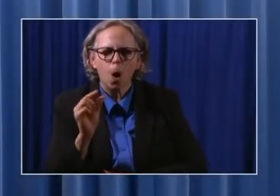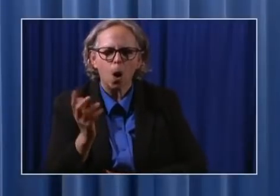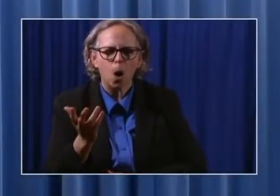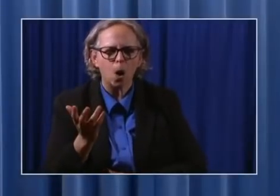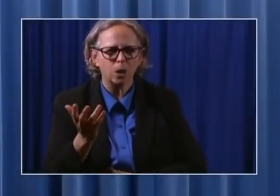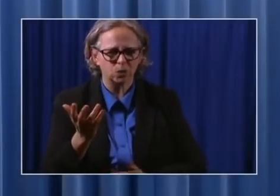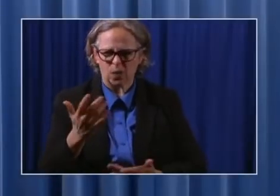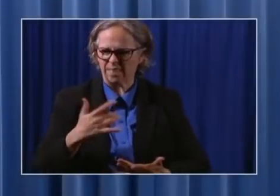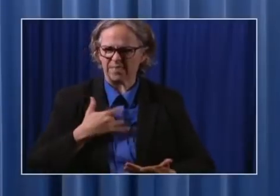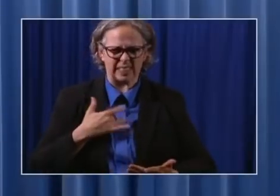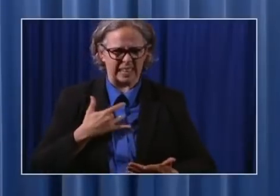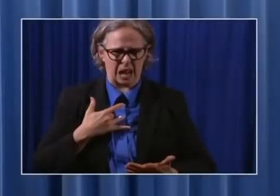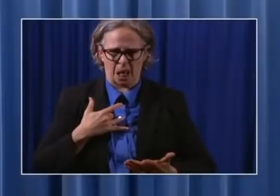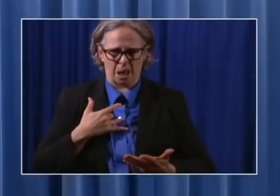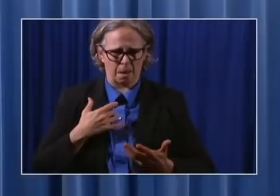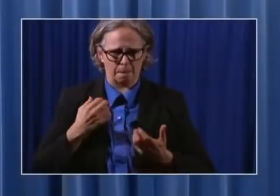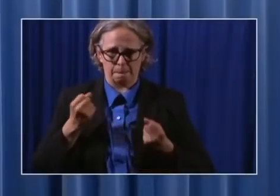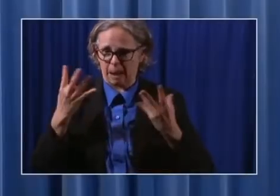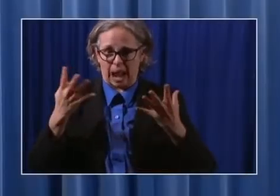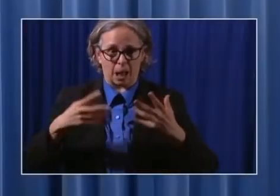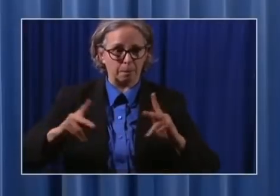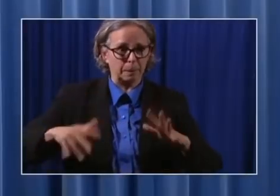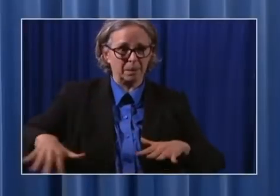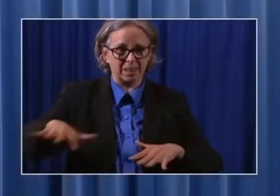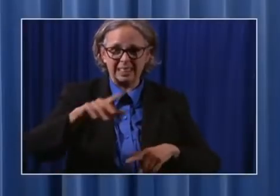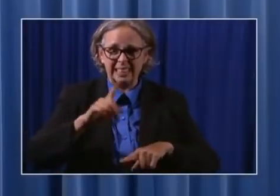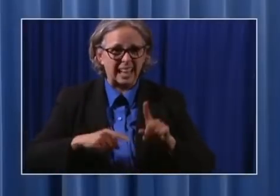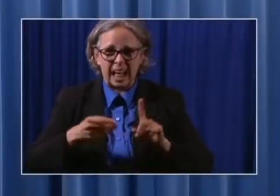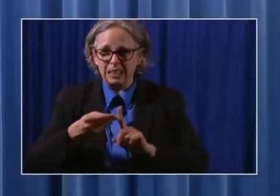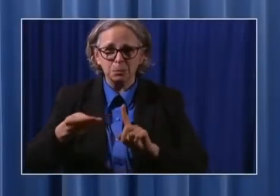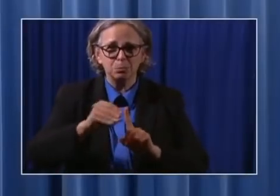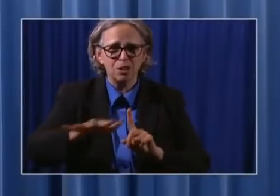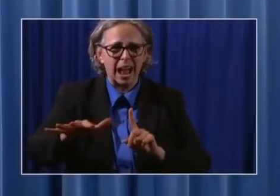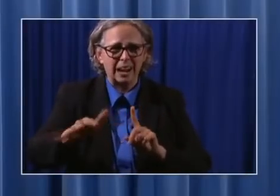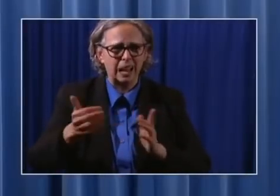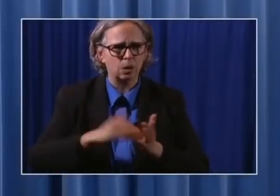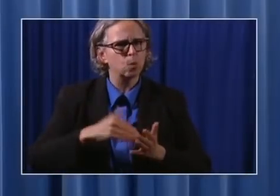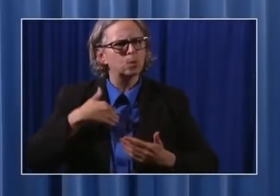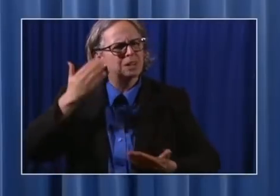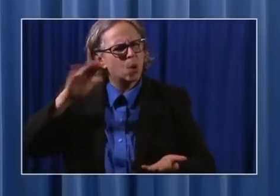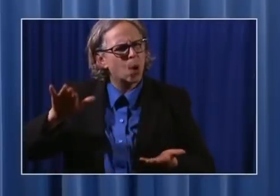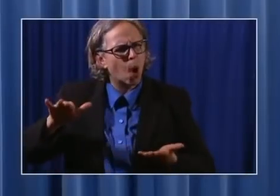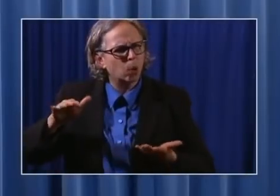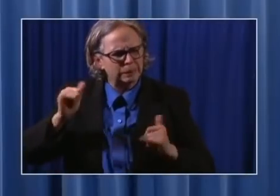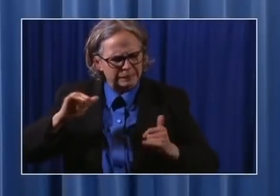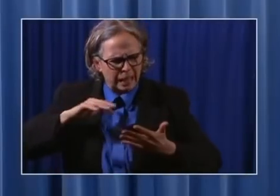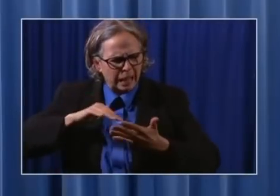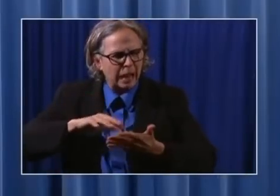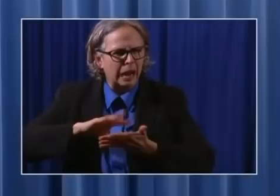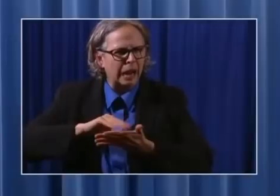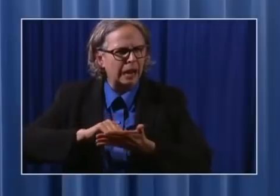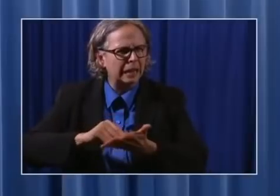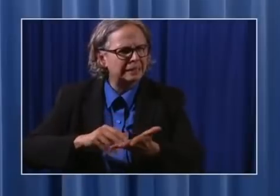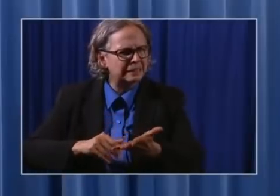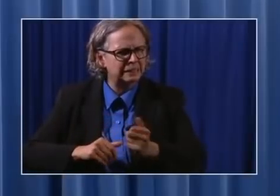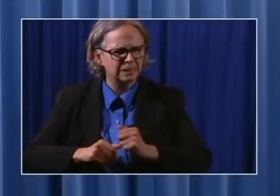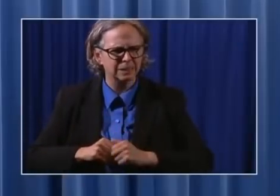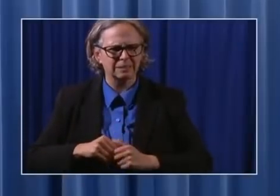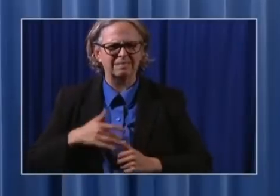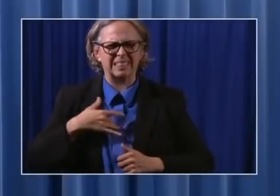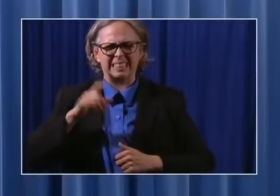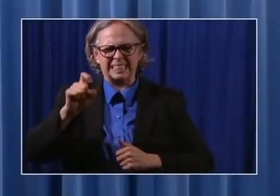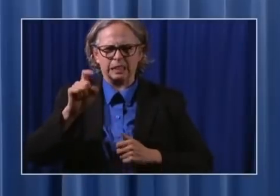you know, most of them are no longer contagious. So I think the better question, the issue is, you know, how many new cases are we